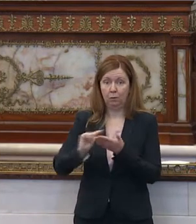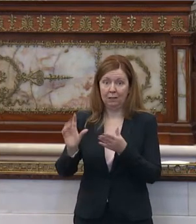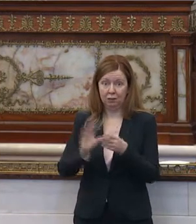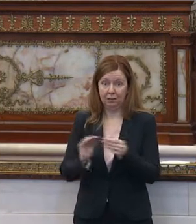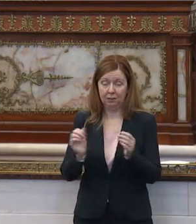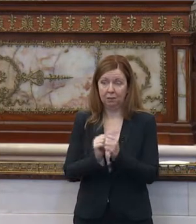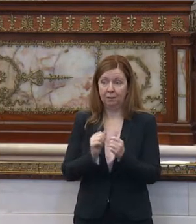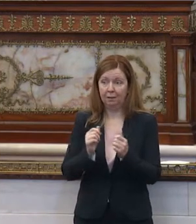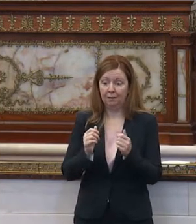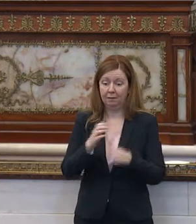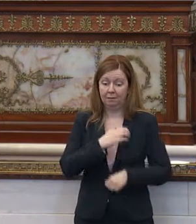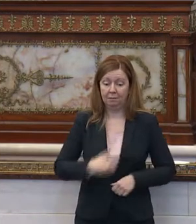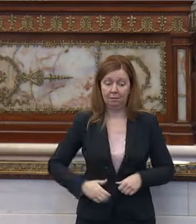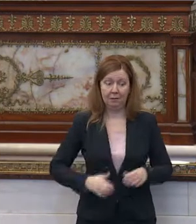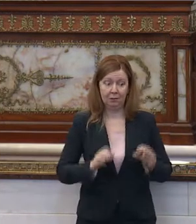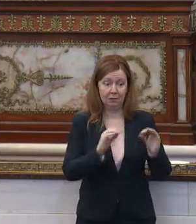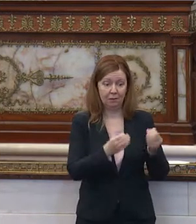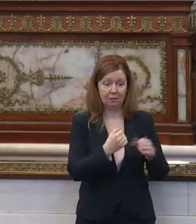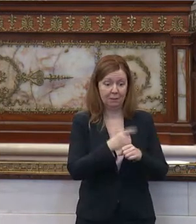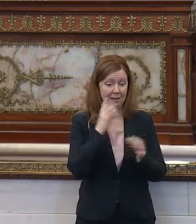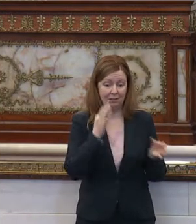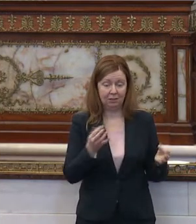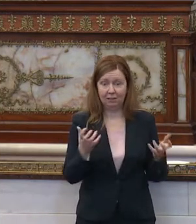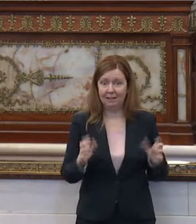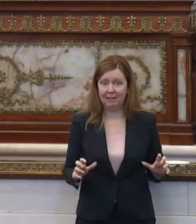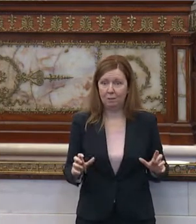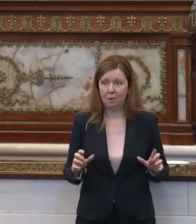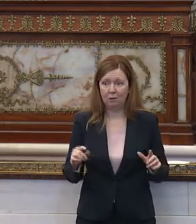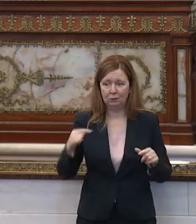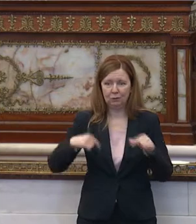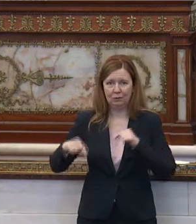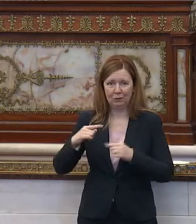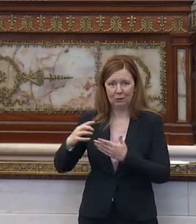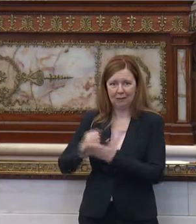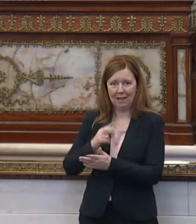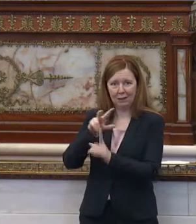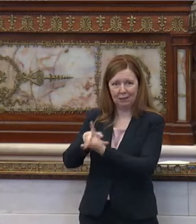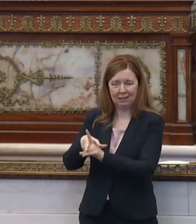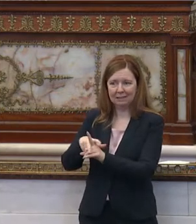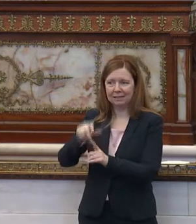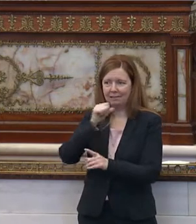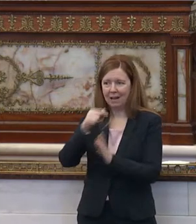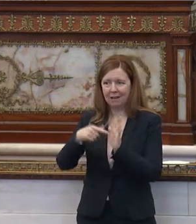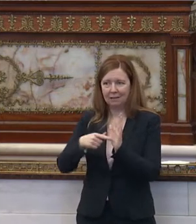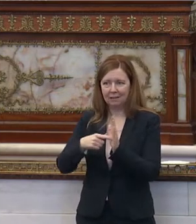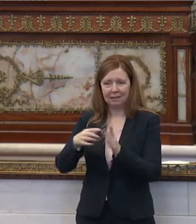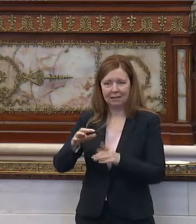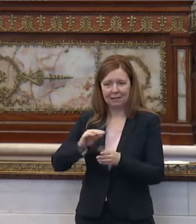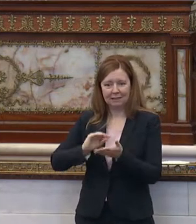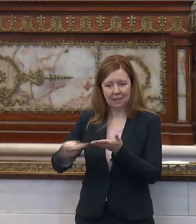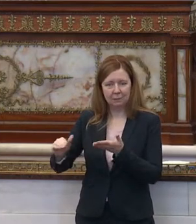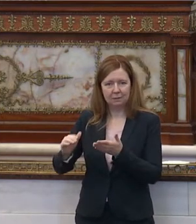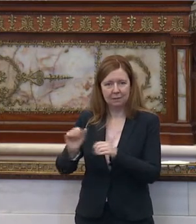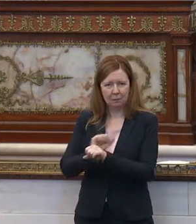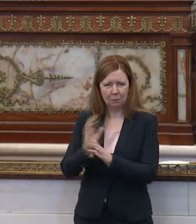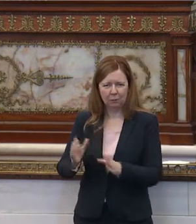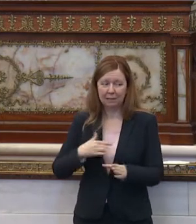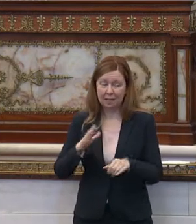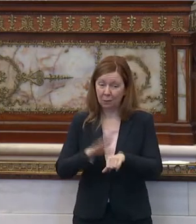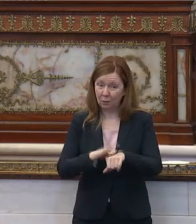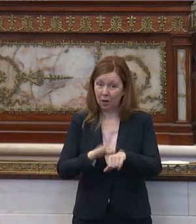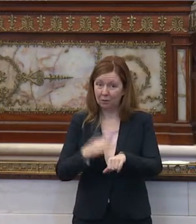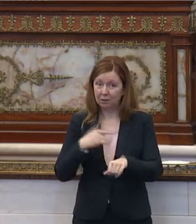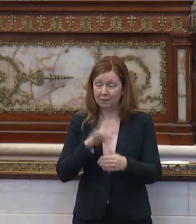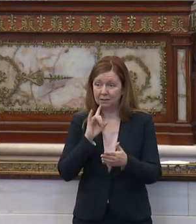where the administration made a decision that they did not want to retro salaries of non-represented exempt employees. I would caution us